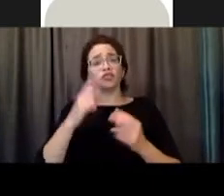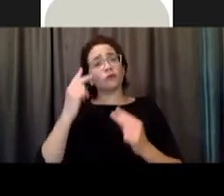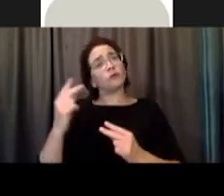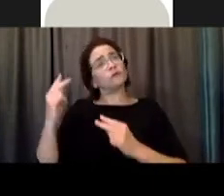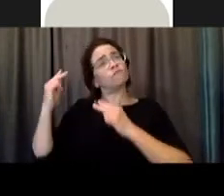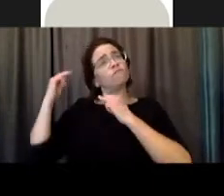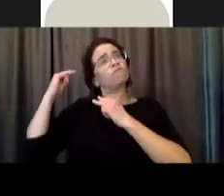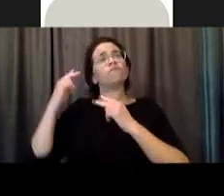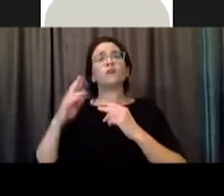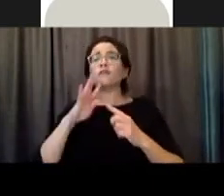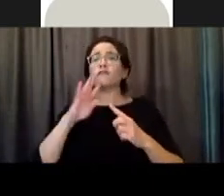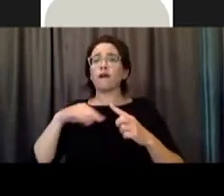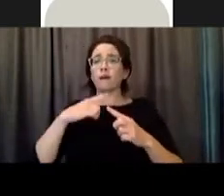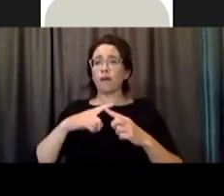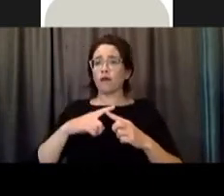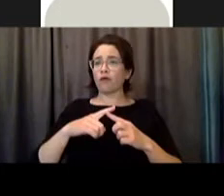Ukraine.